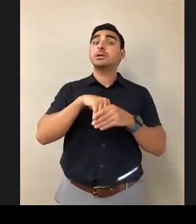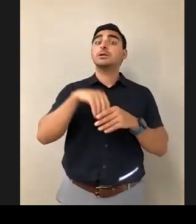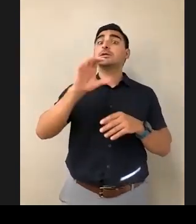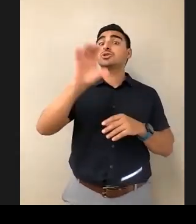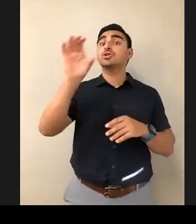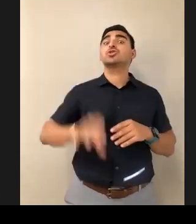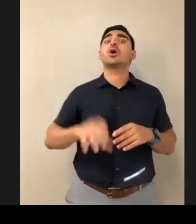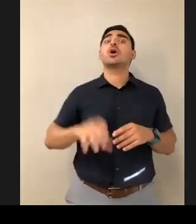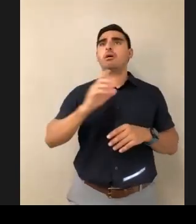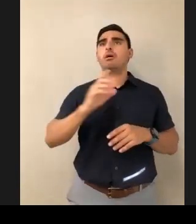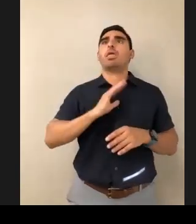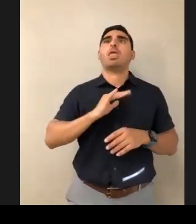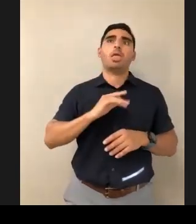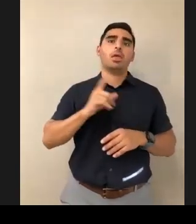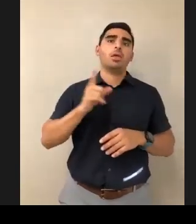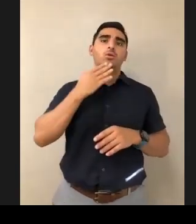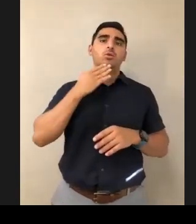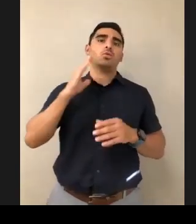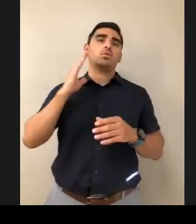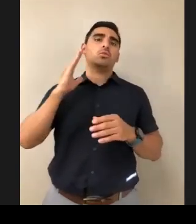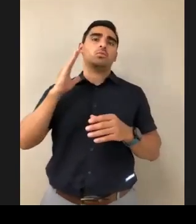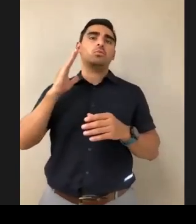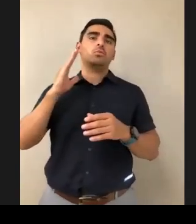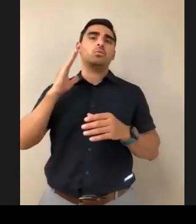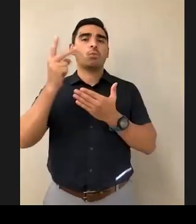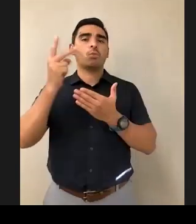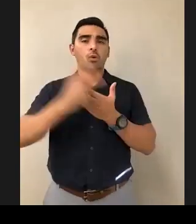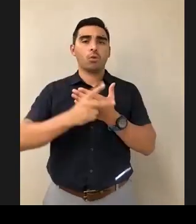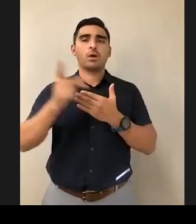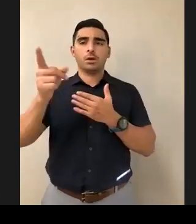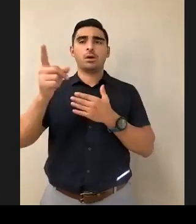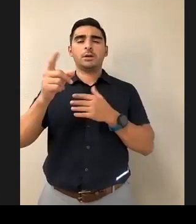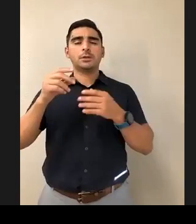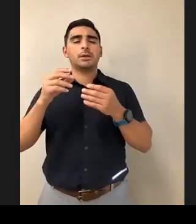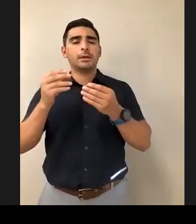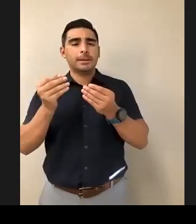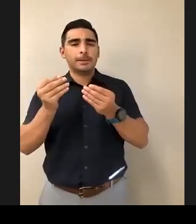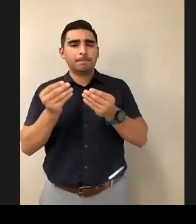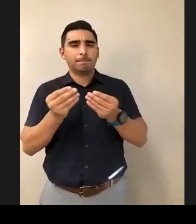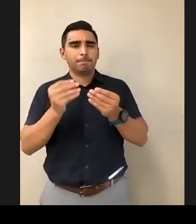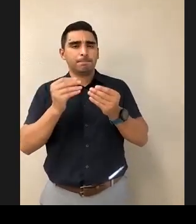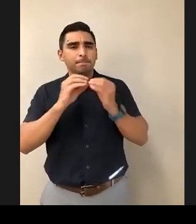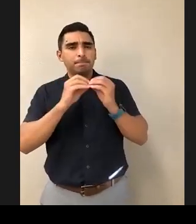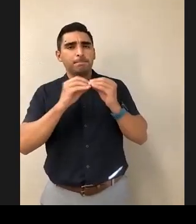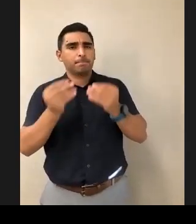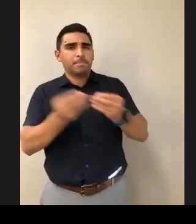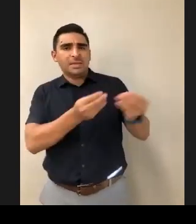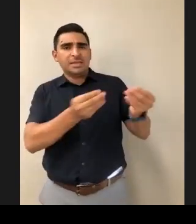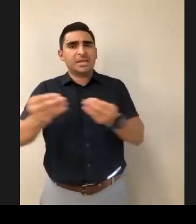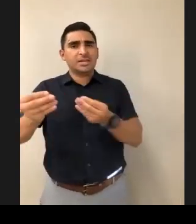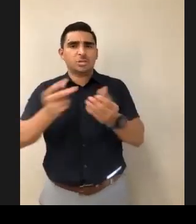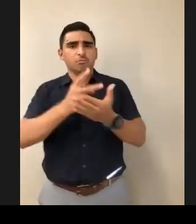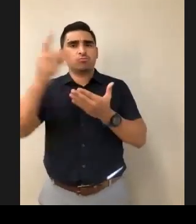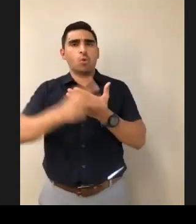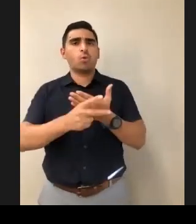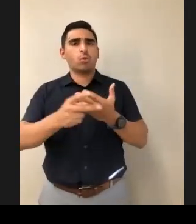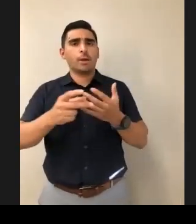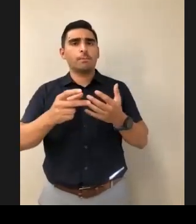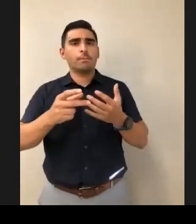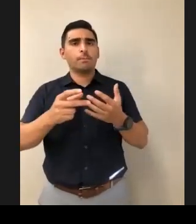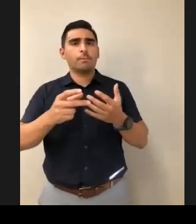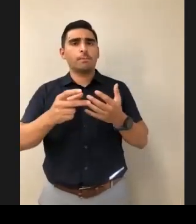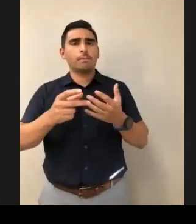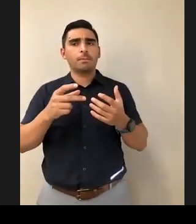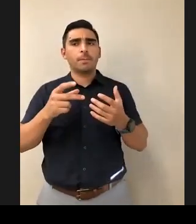a pilot community mediation program. So this allows people to